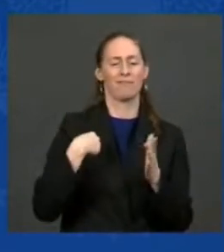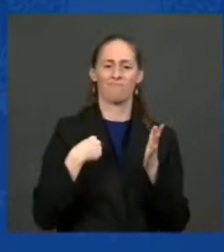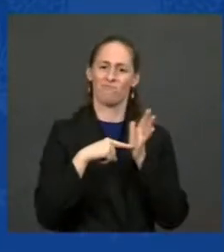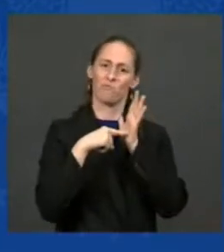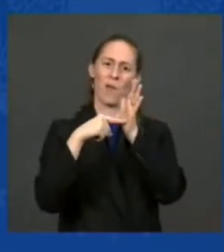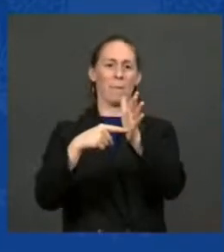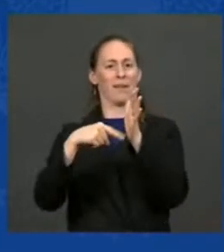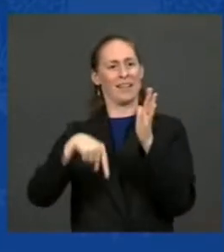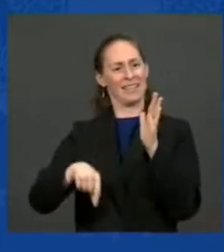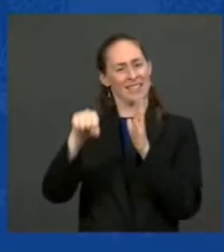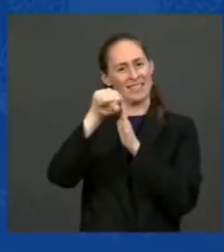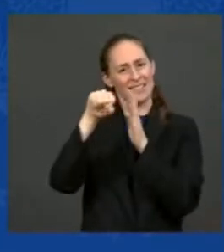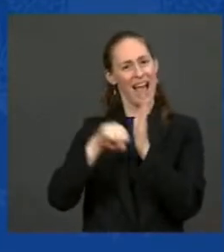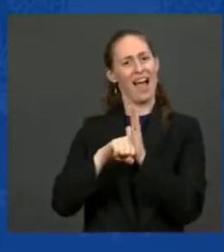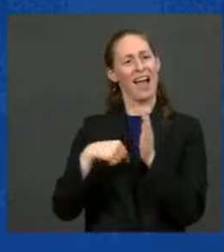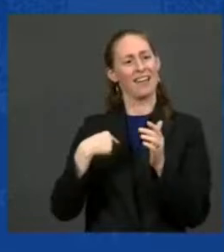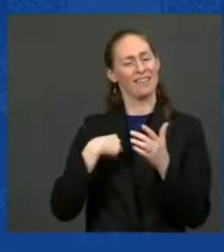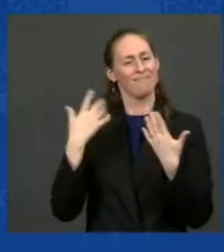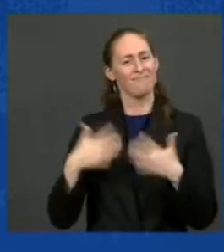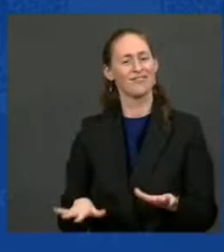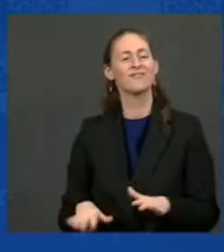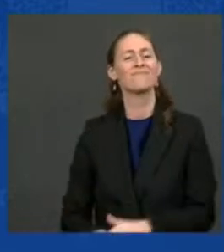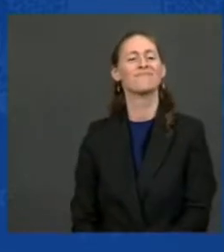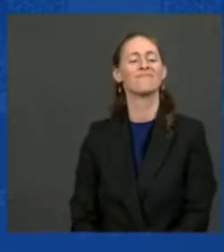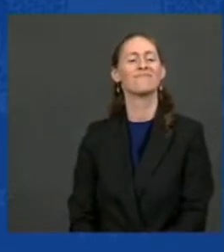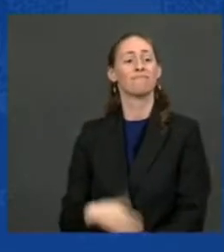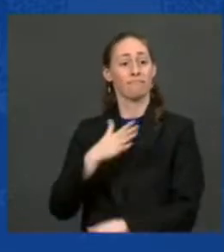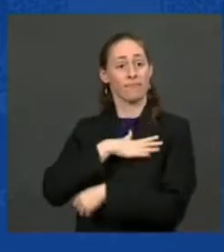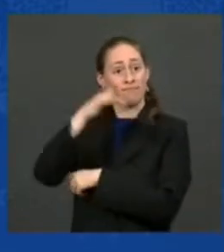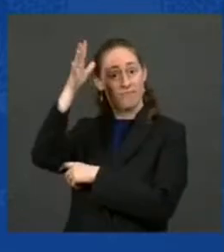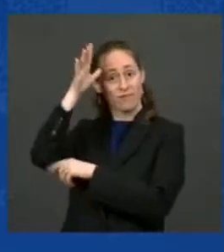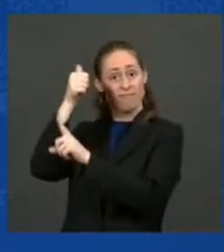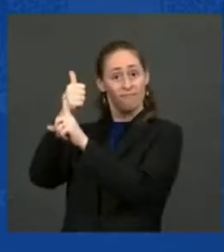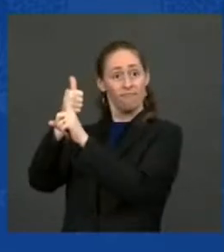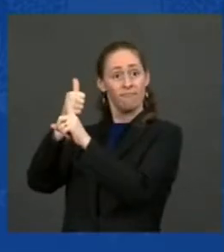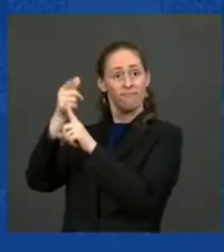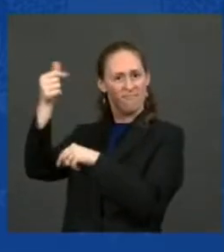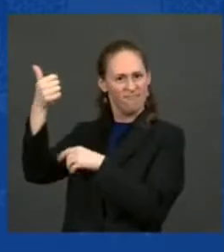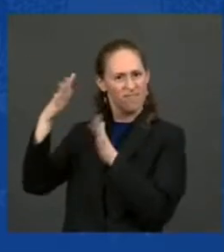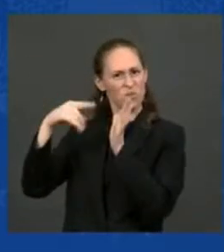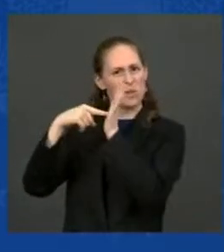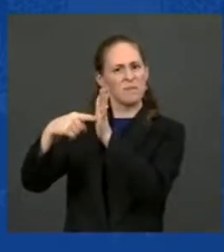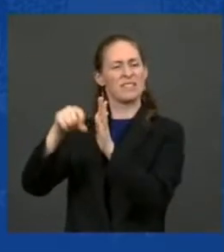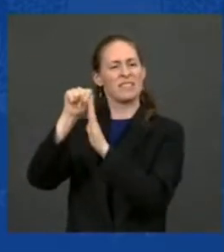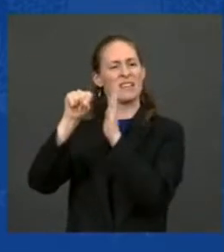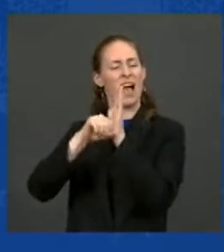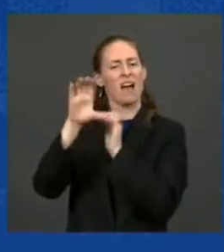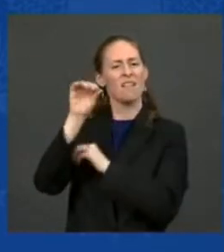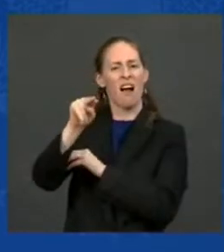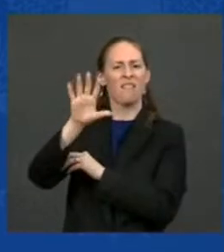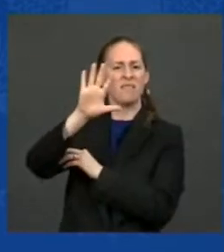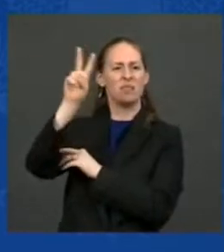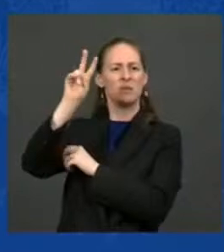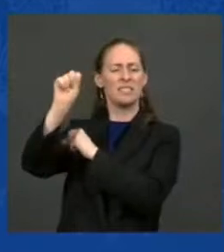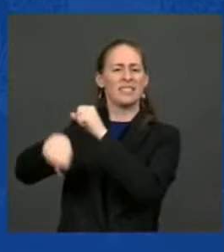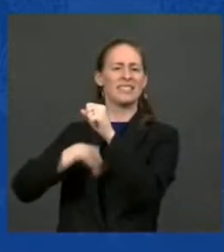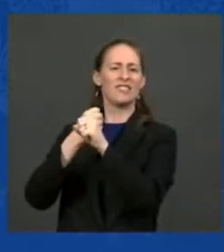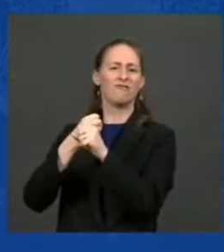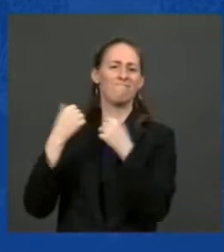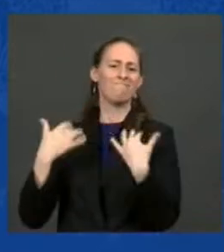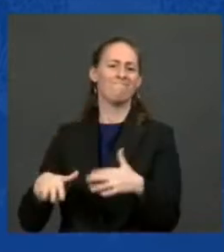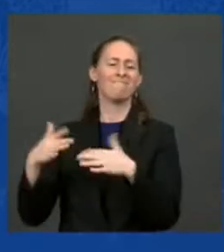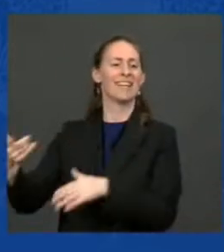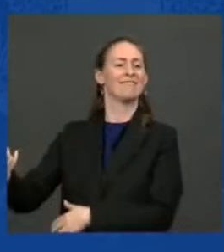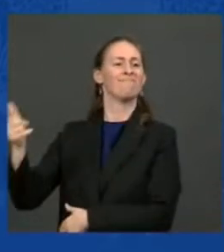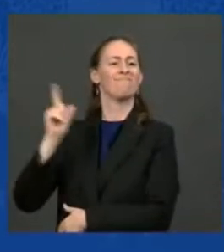his service and mine, to represent the state in that building. And so I'm very grateful to my staff. And I'd be remiss if I didn't at this particular